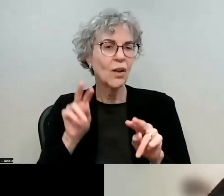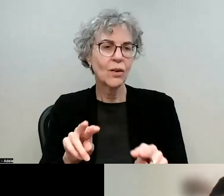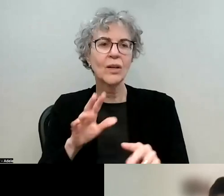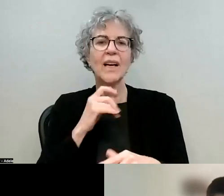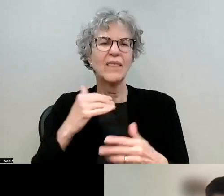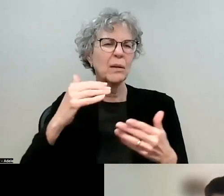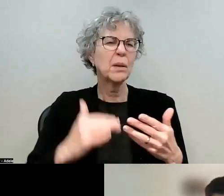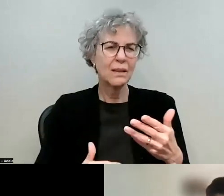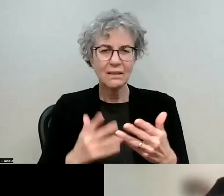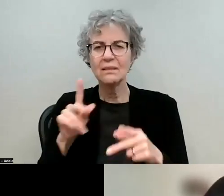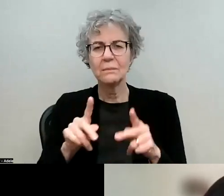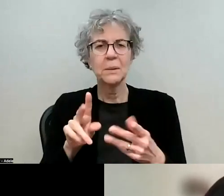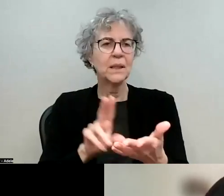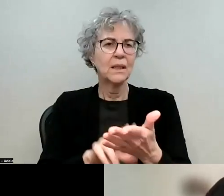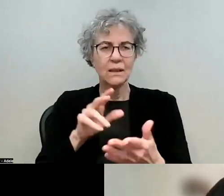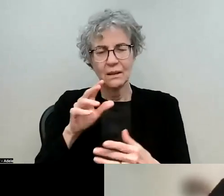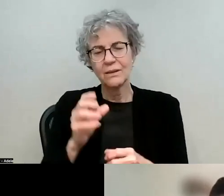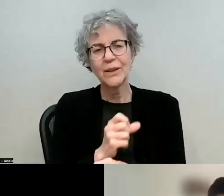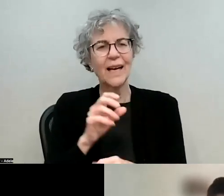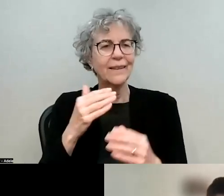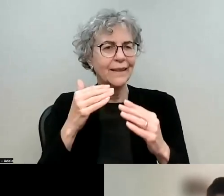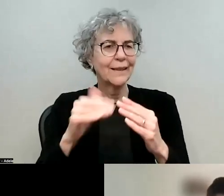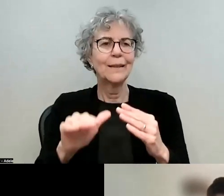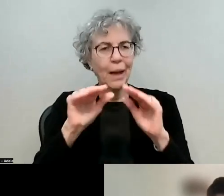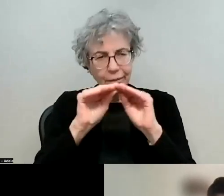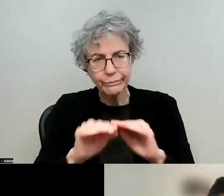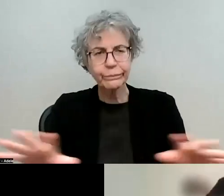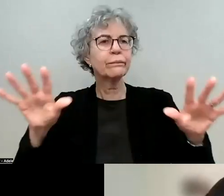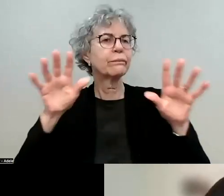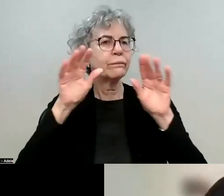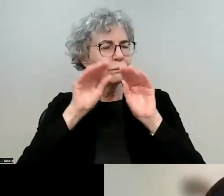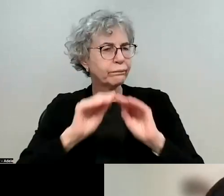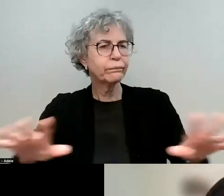up to get email blasts, and we'll keep people informed as they come.